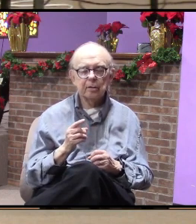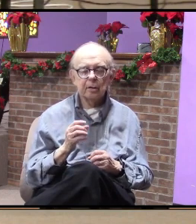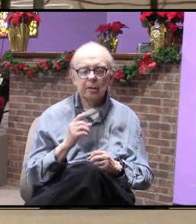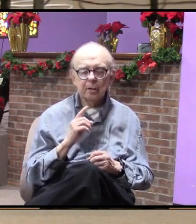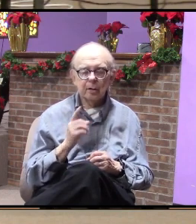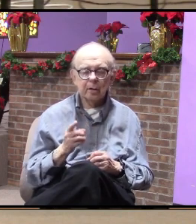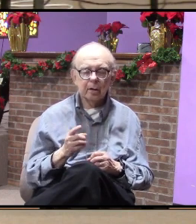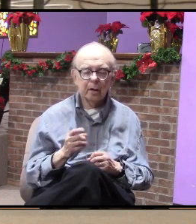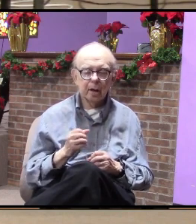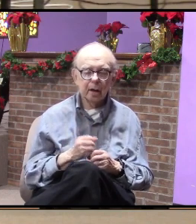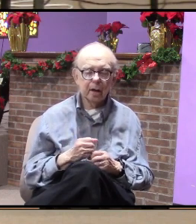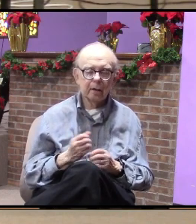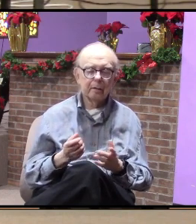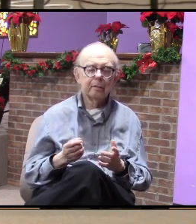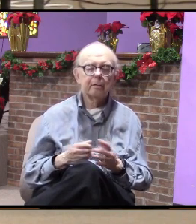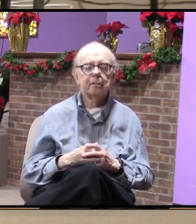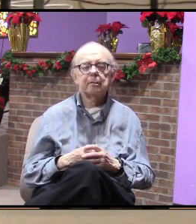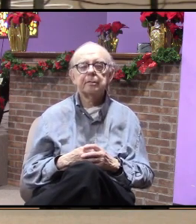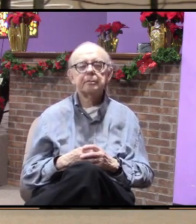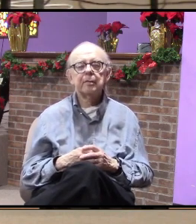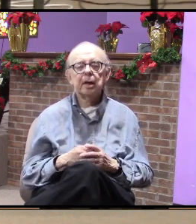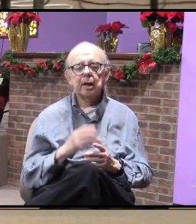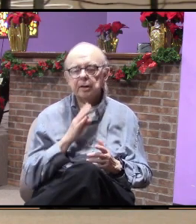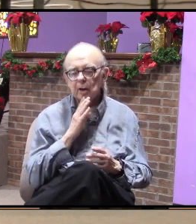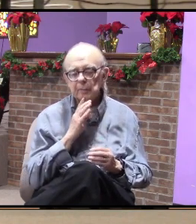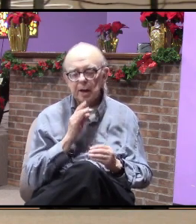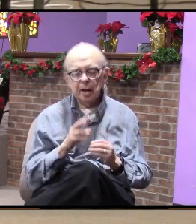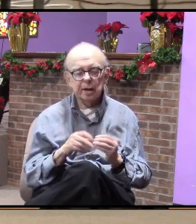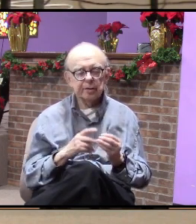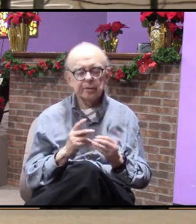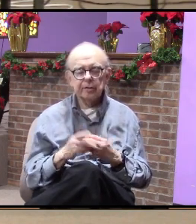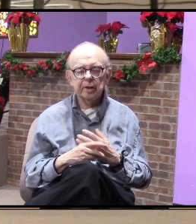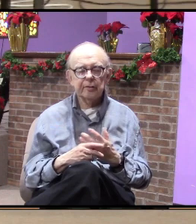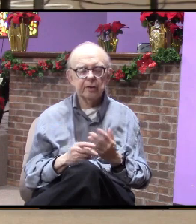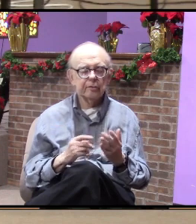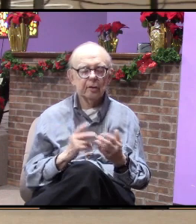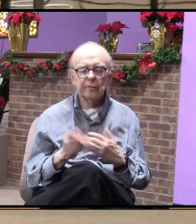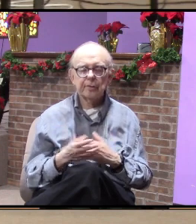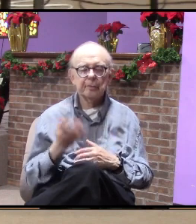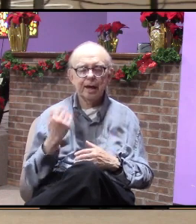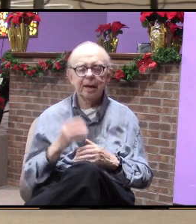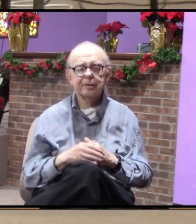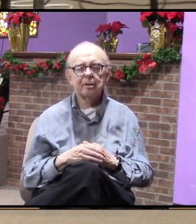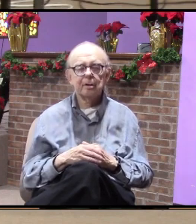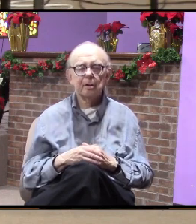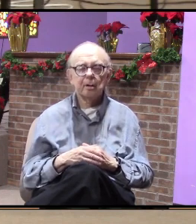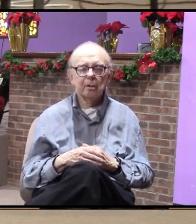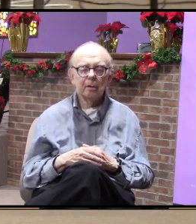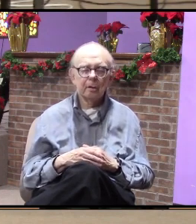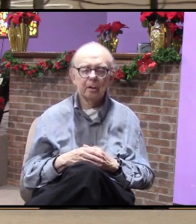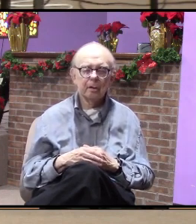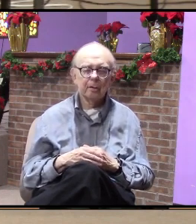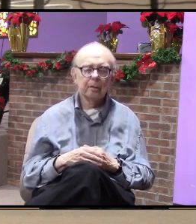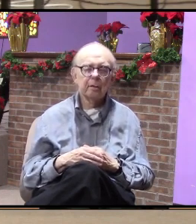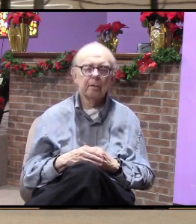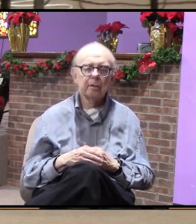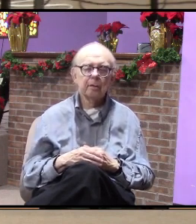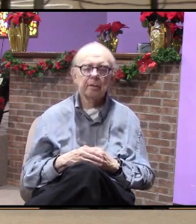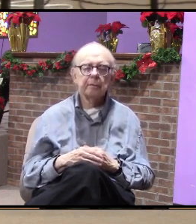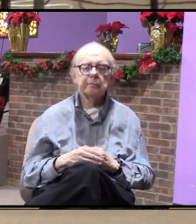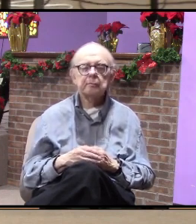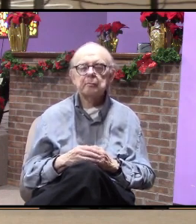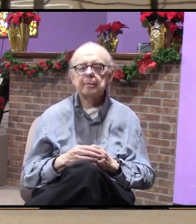was always fighting against chaos. Those were the bad guys. Okay? This isn't that. Okay? Not